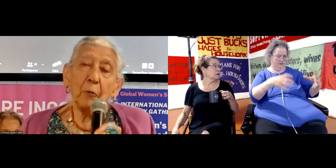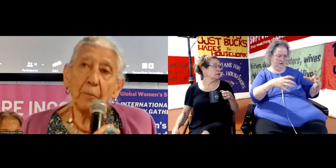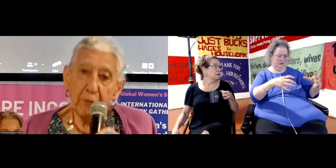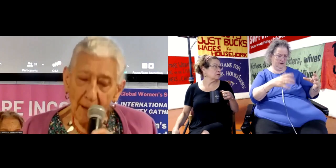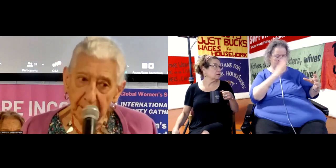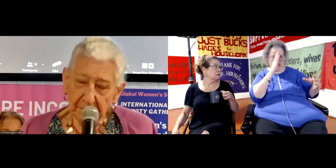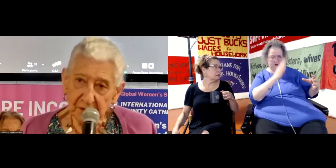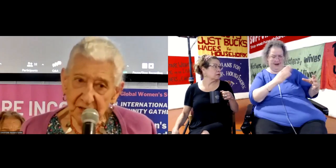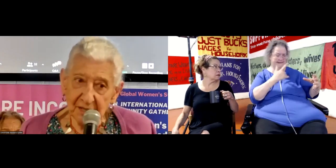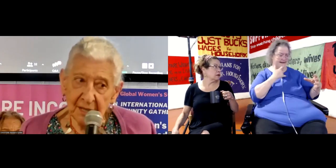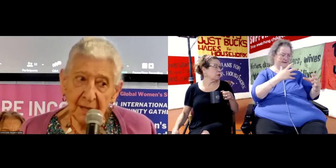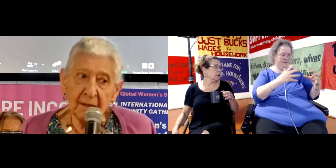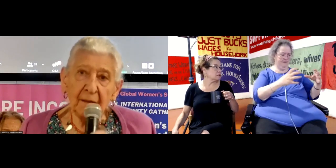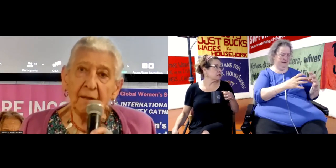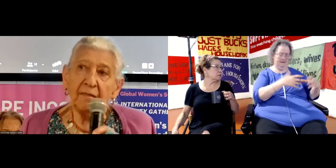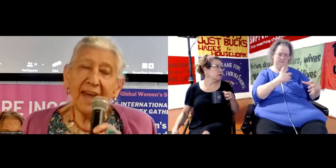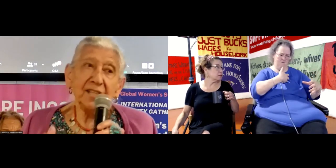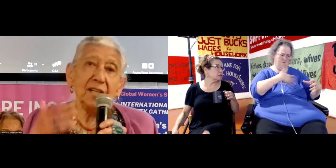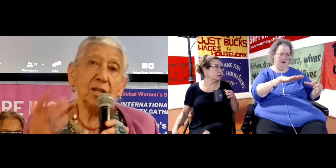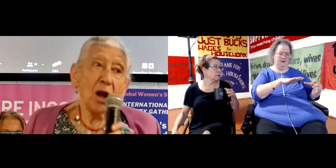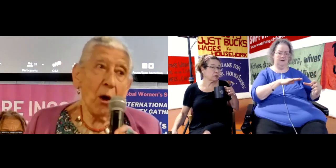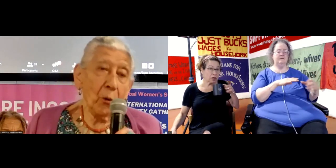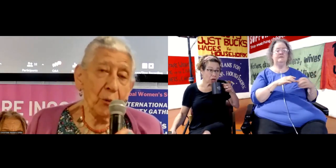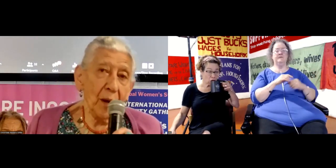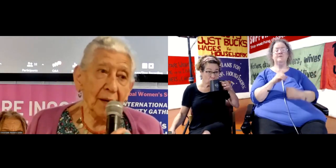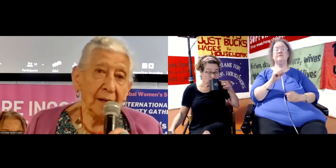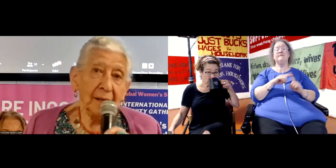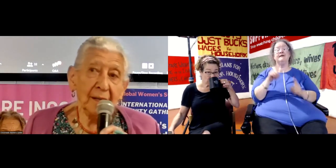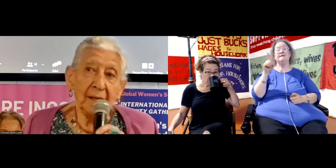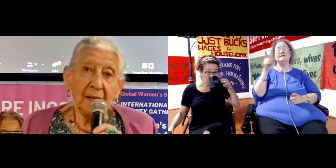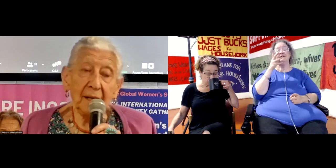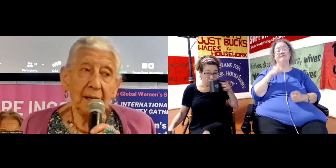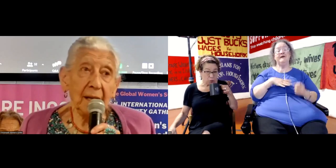But there were problems. They didn't know,